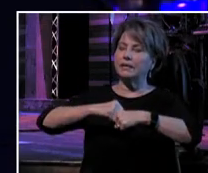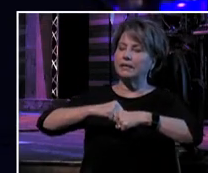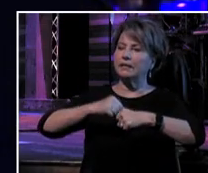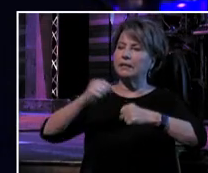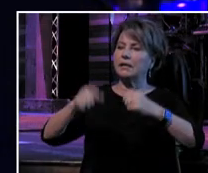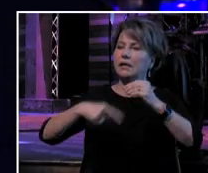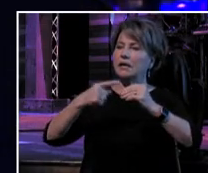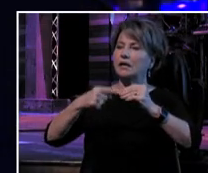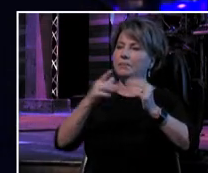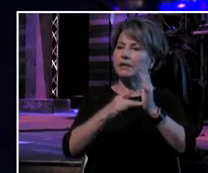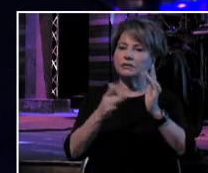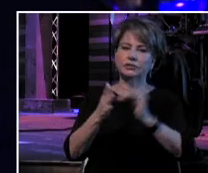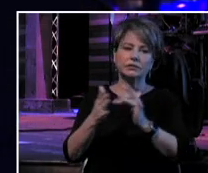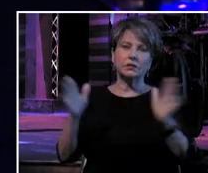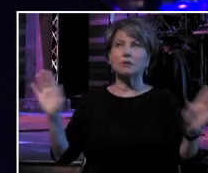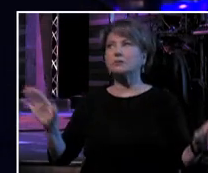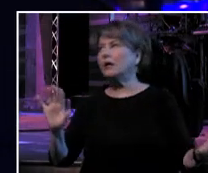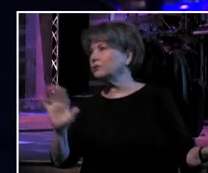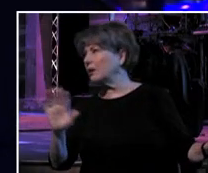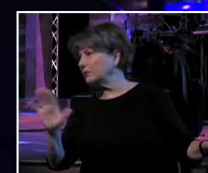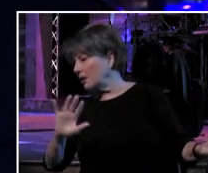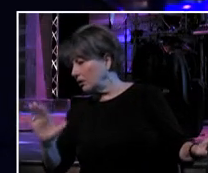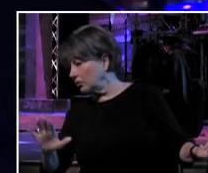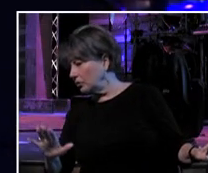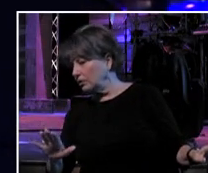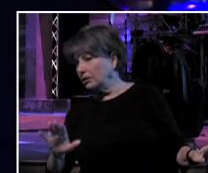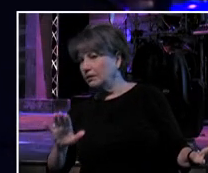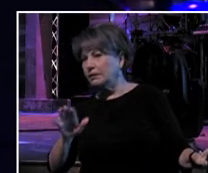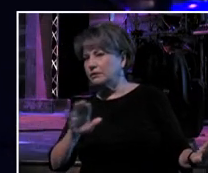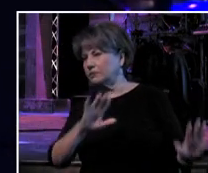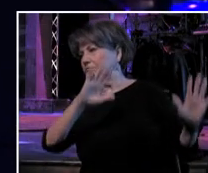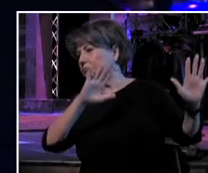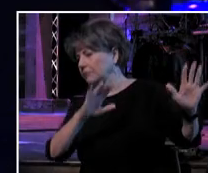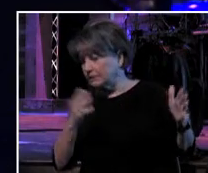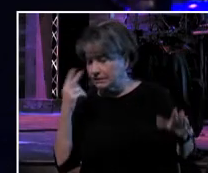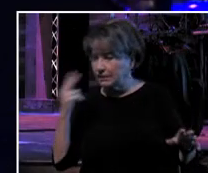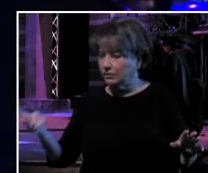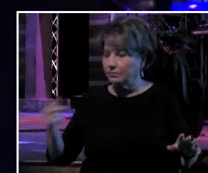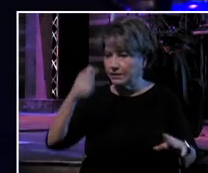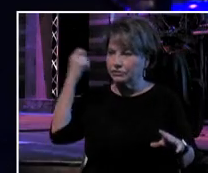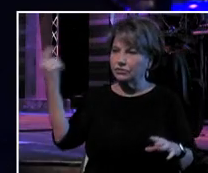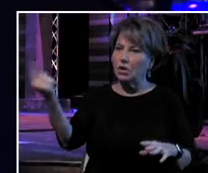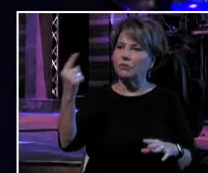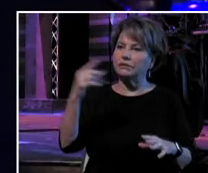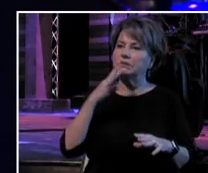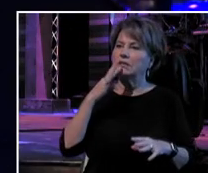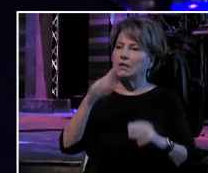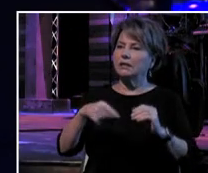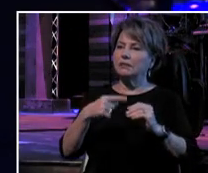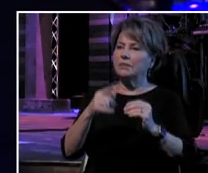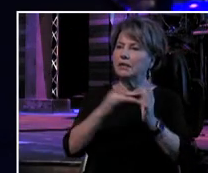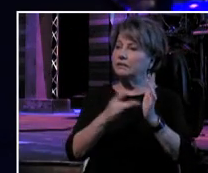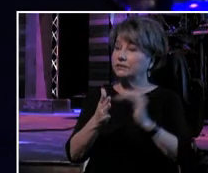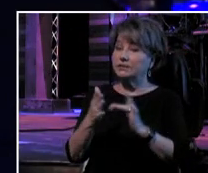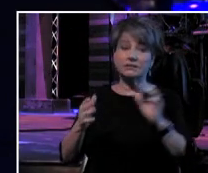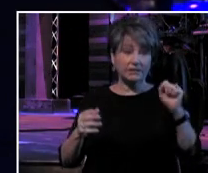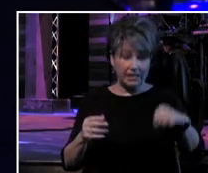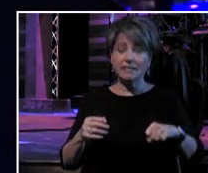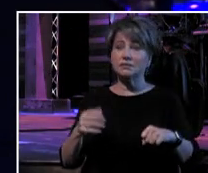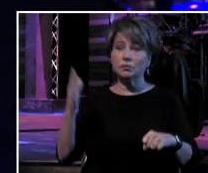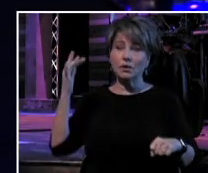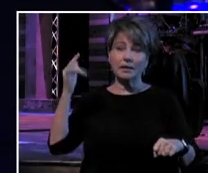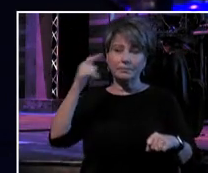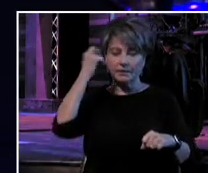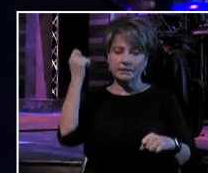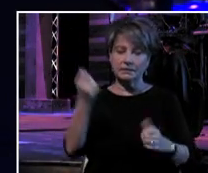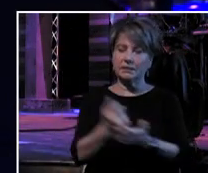the point where the staff said, oh, no, here she comes again. Here she comes again. I'm going to hear more of Jesus. Yes. Why? Because the